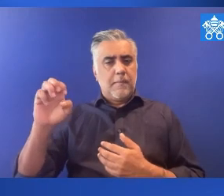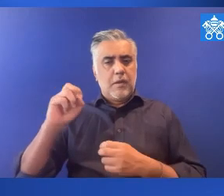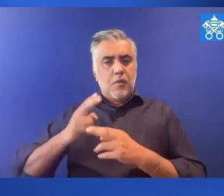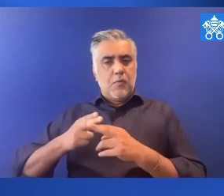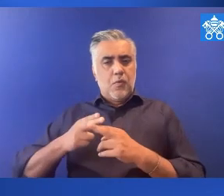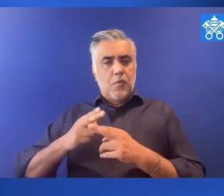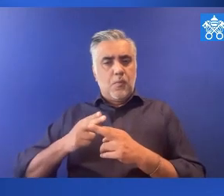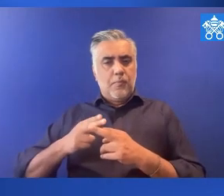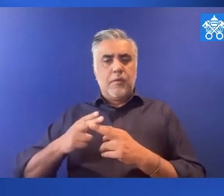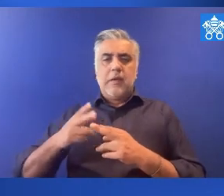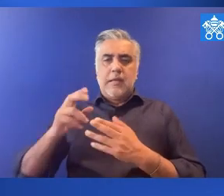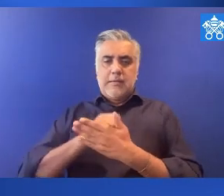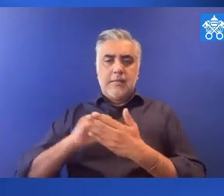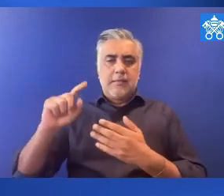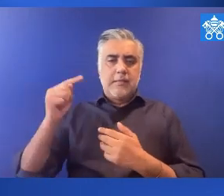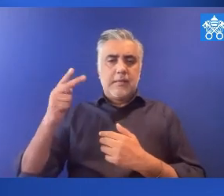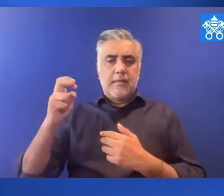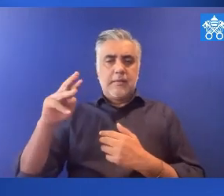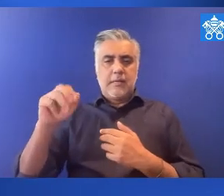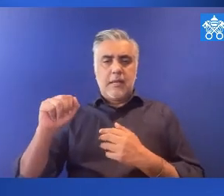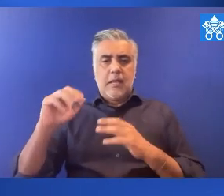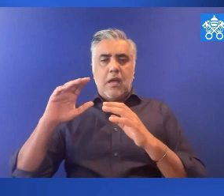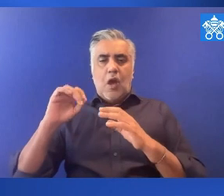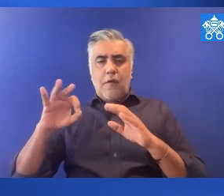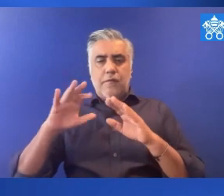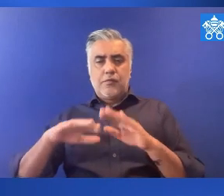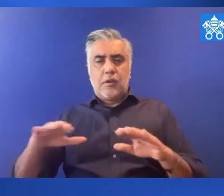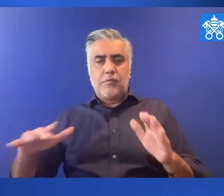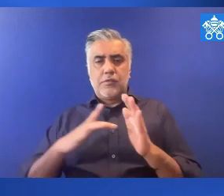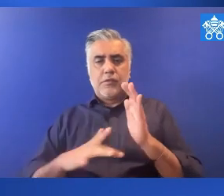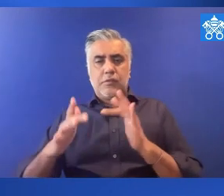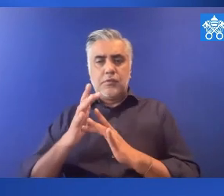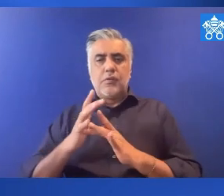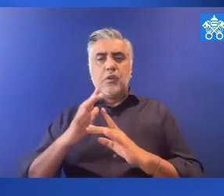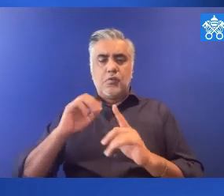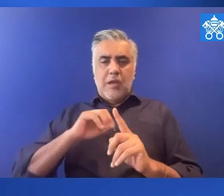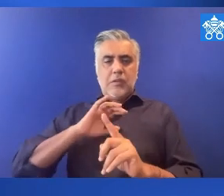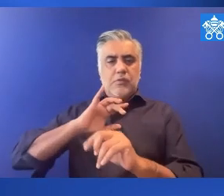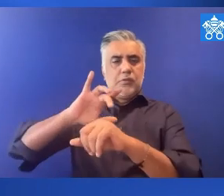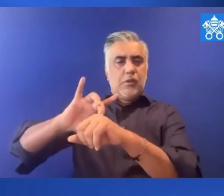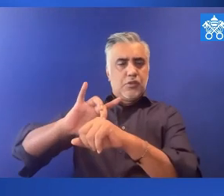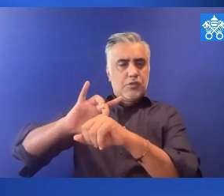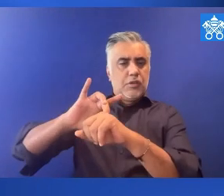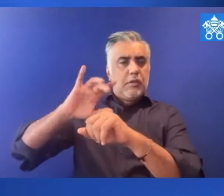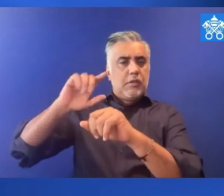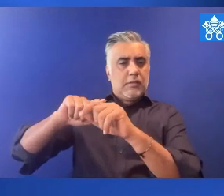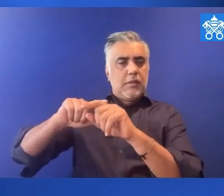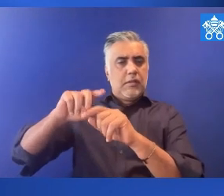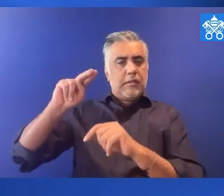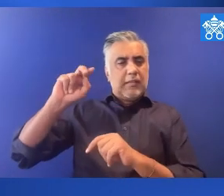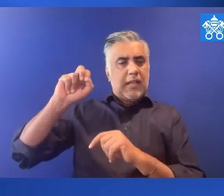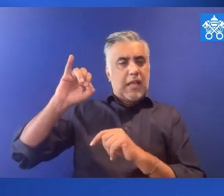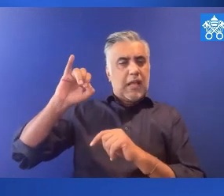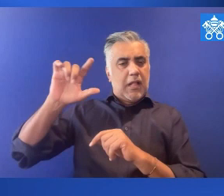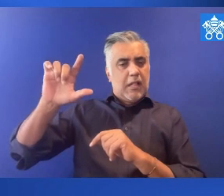at the age of 14, centuries of the child Jesus tried to touch the nail venerated there.